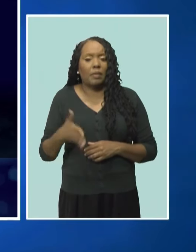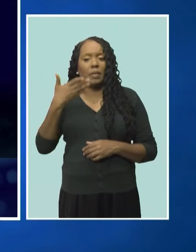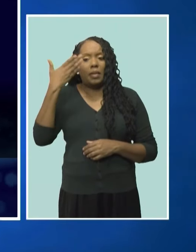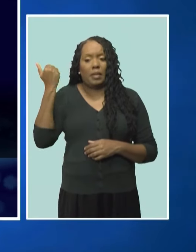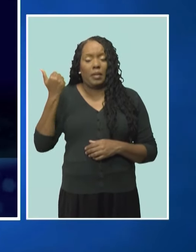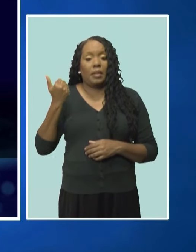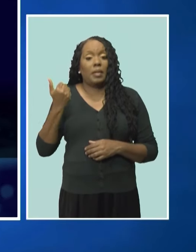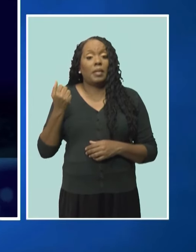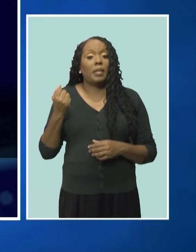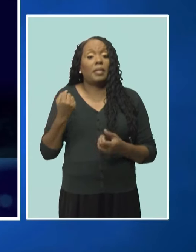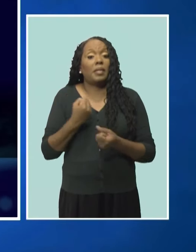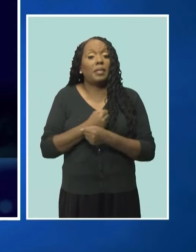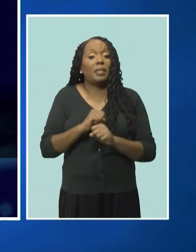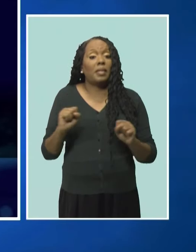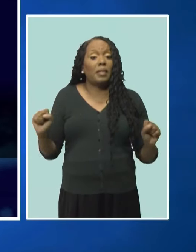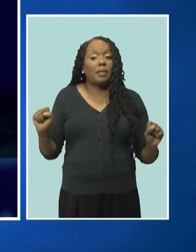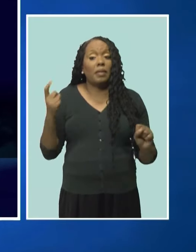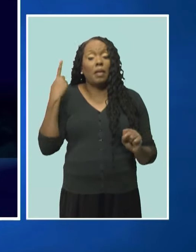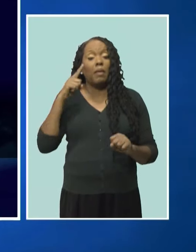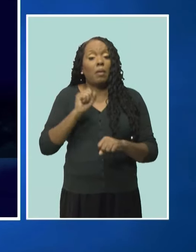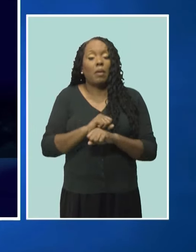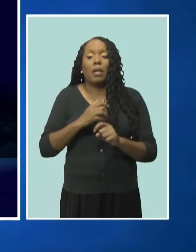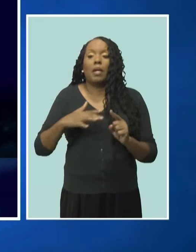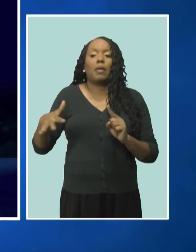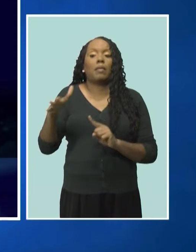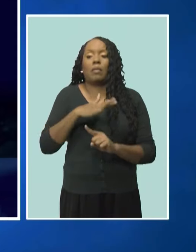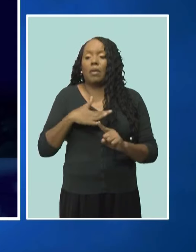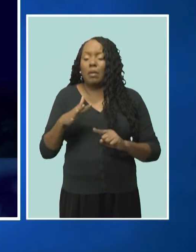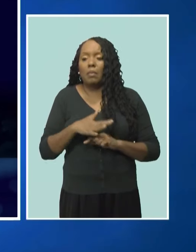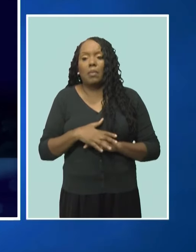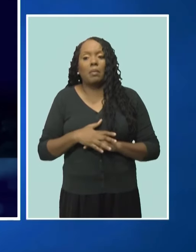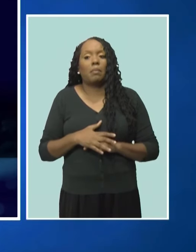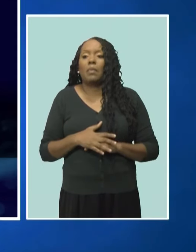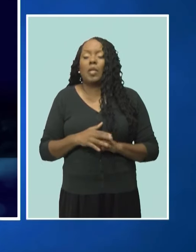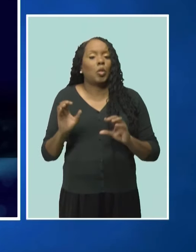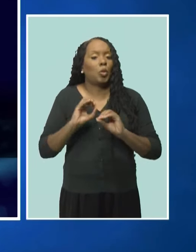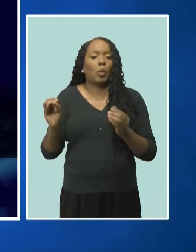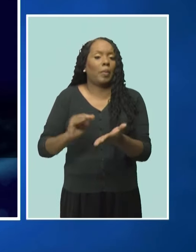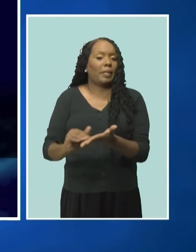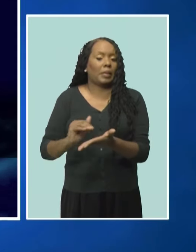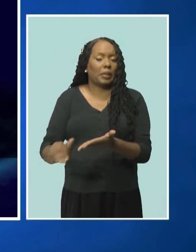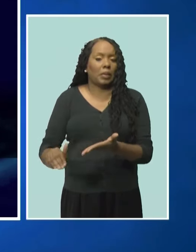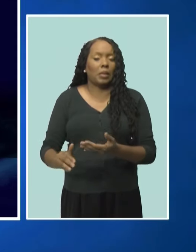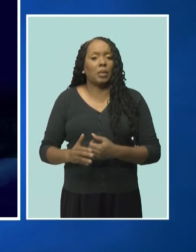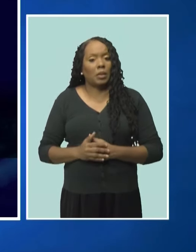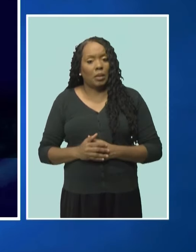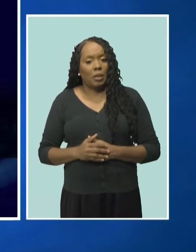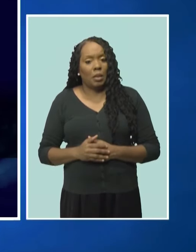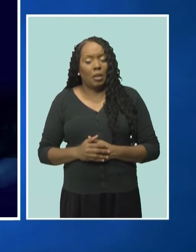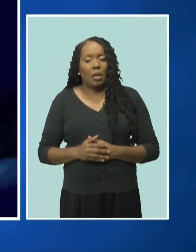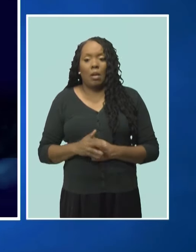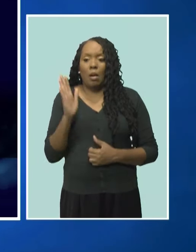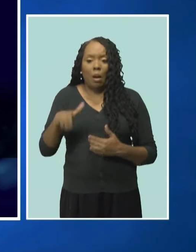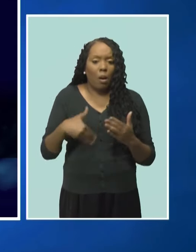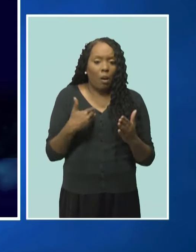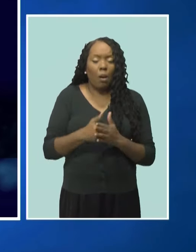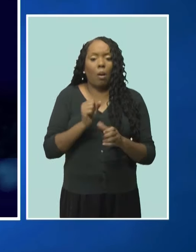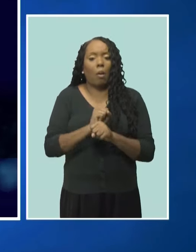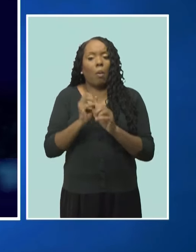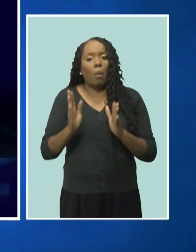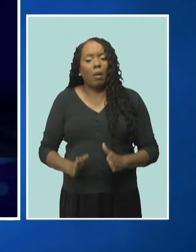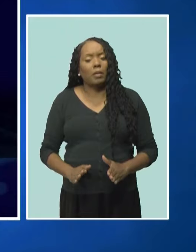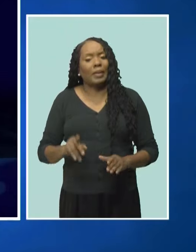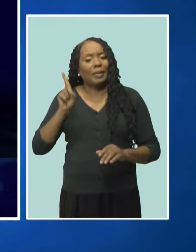is non-negotiable. It is the right of every worker to perform his or her duties in a safe